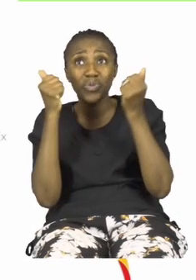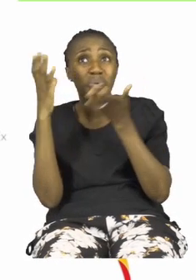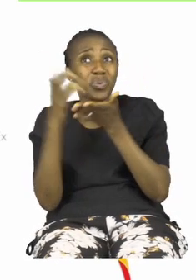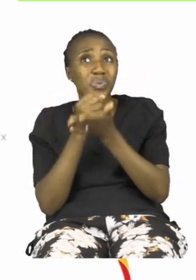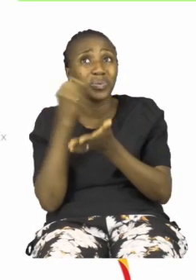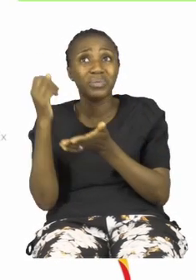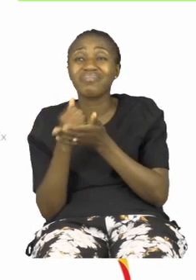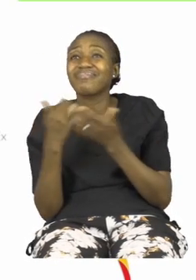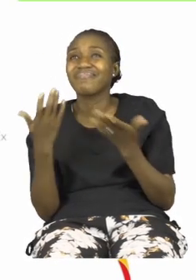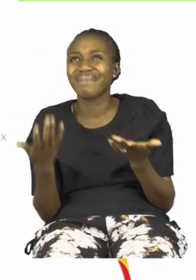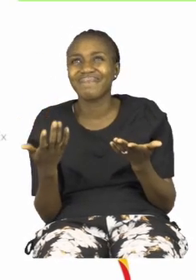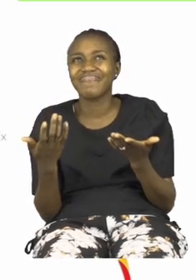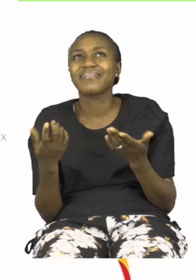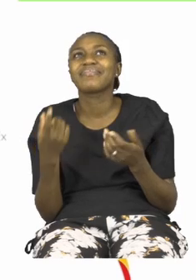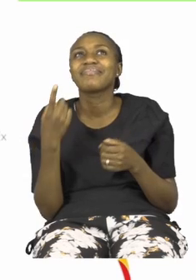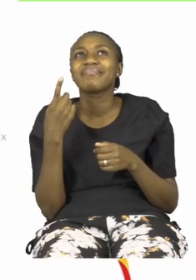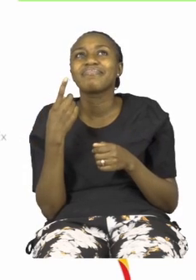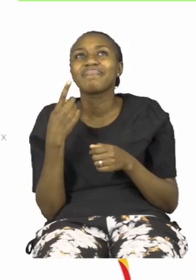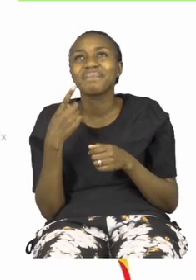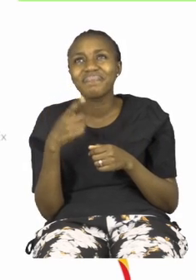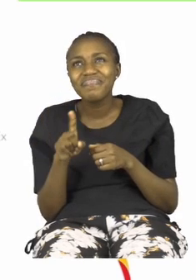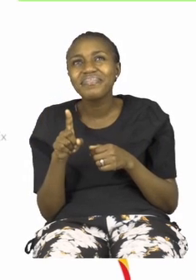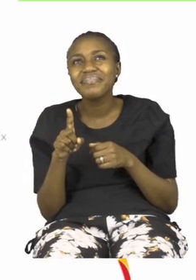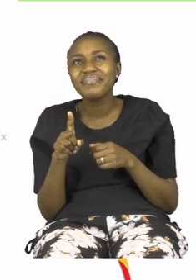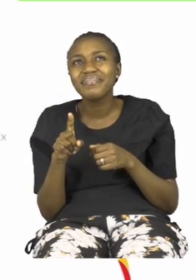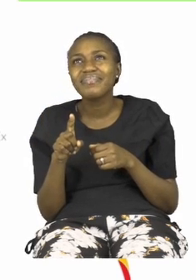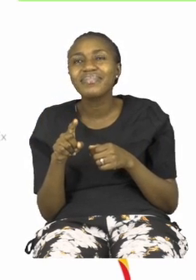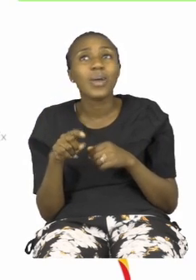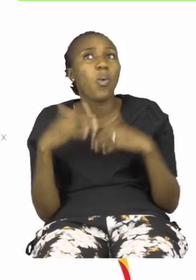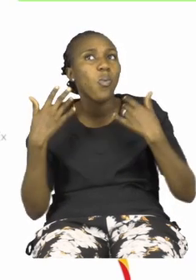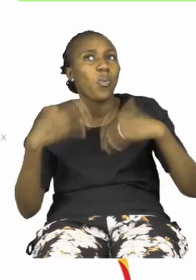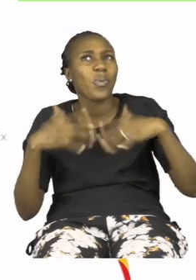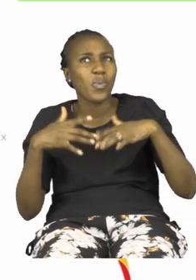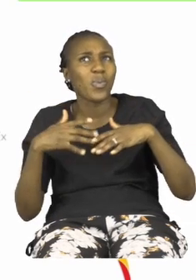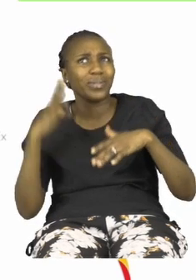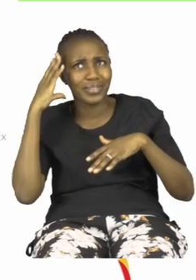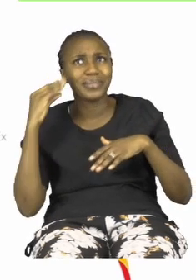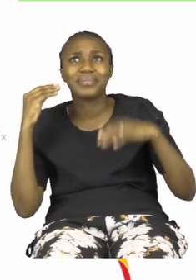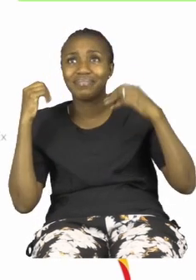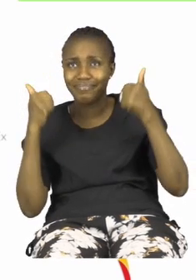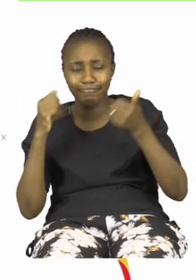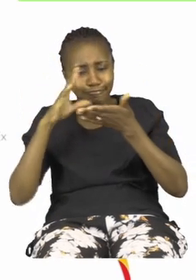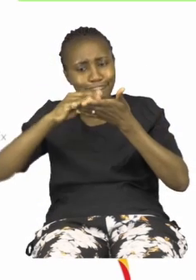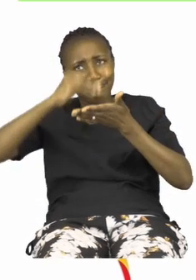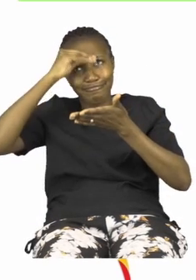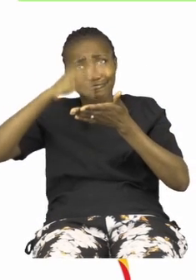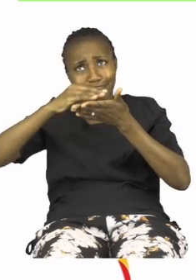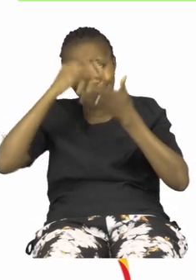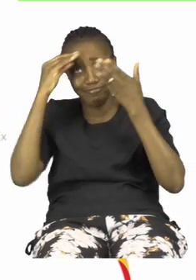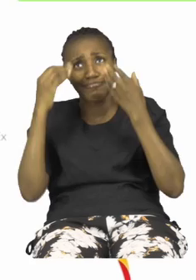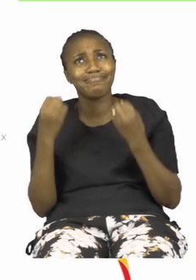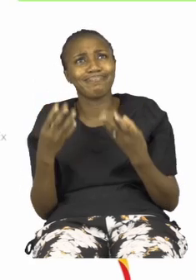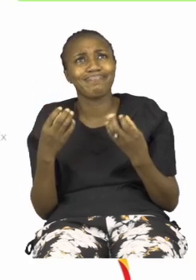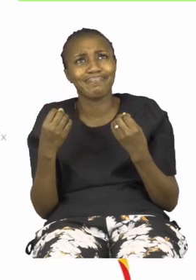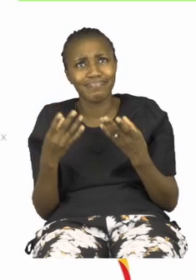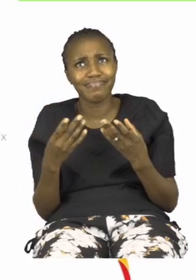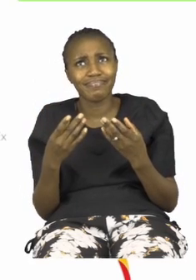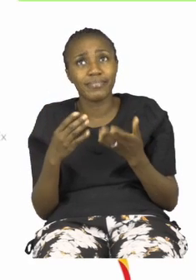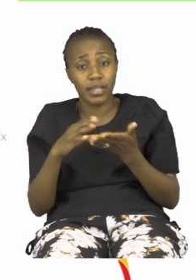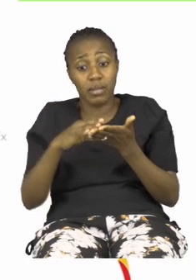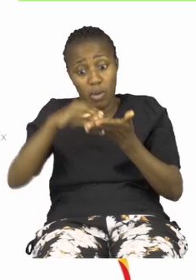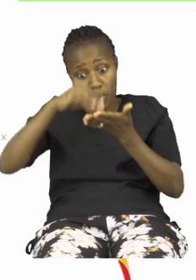And like it was, but all in all, it was amazing. It was a good experience. I learned a lot. I brought back what I learned